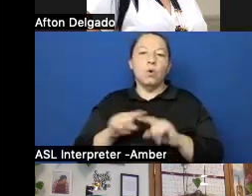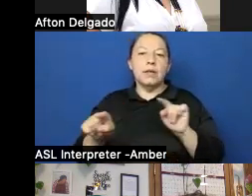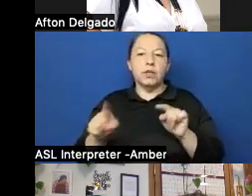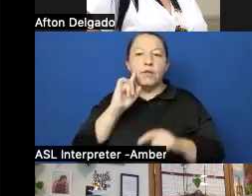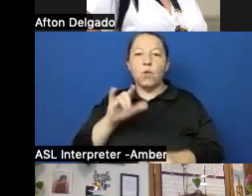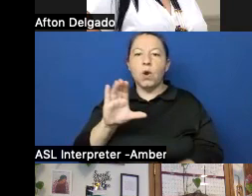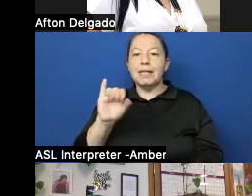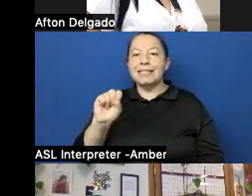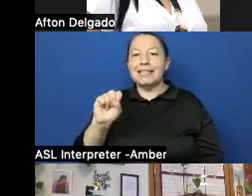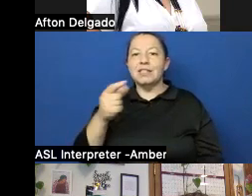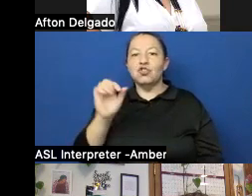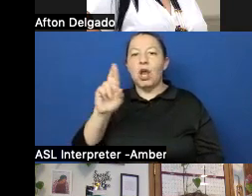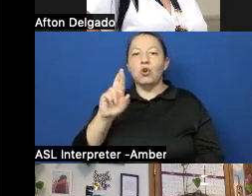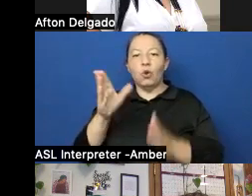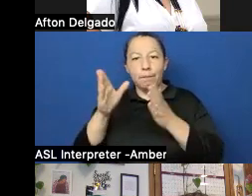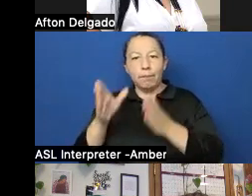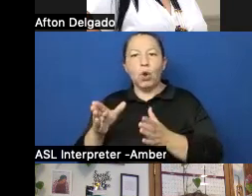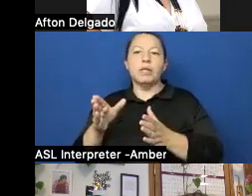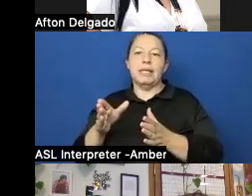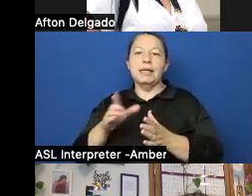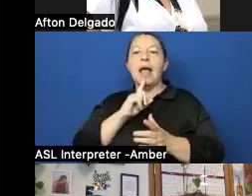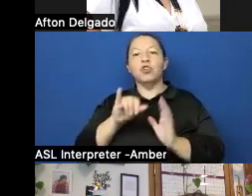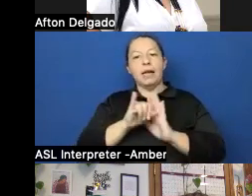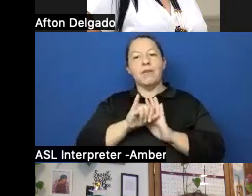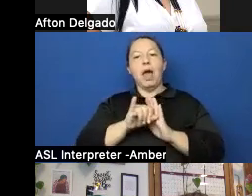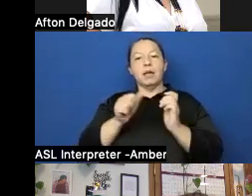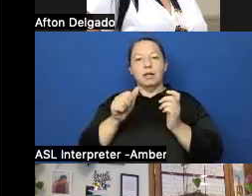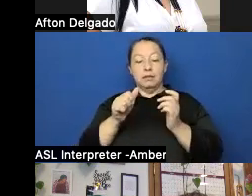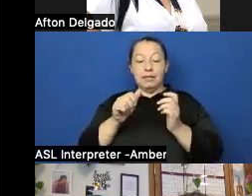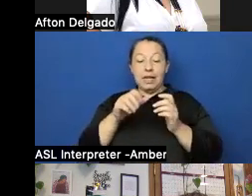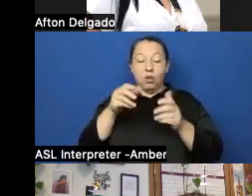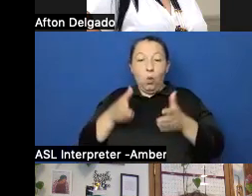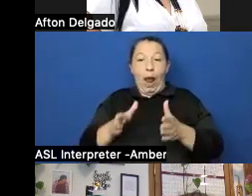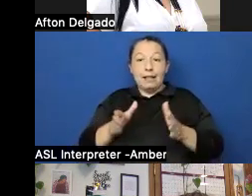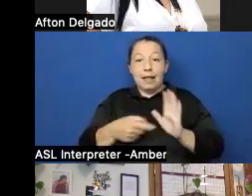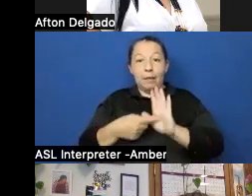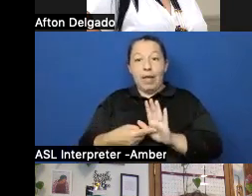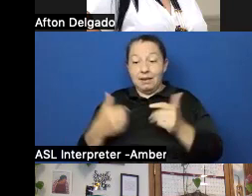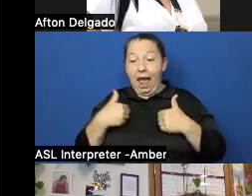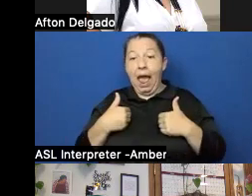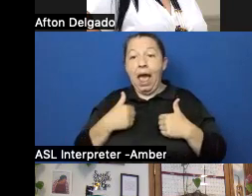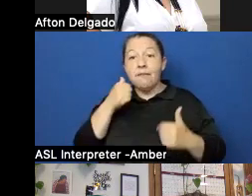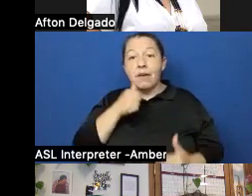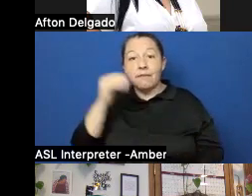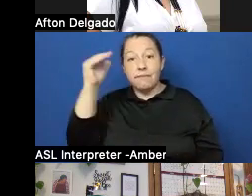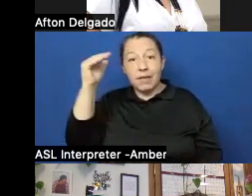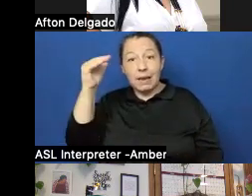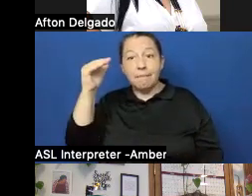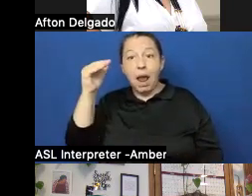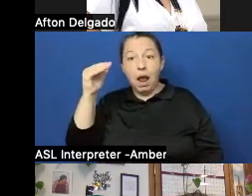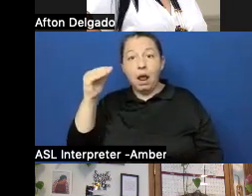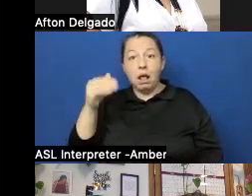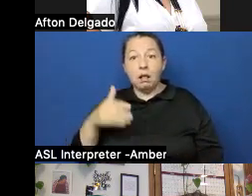So cisgender. So like personally, I have female genitalia that I was born with, and I'm also attracted to my partner